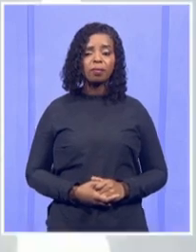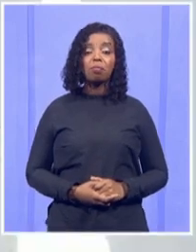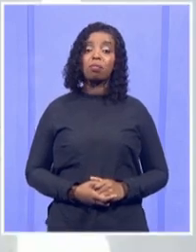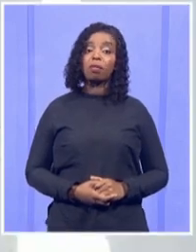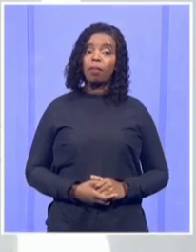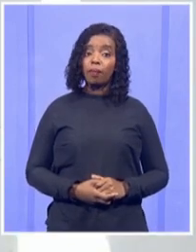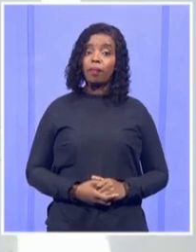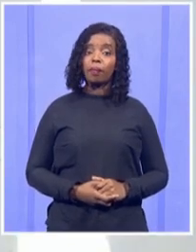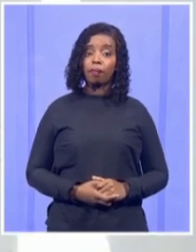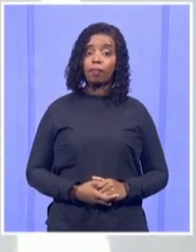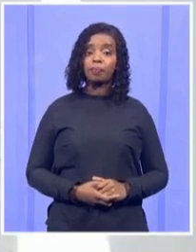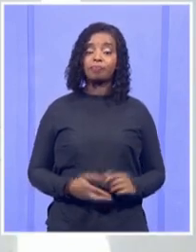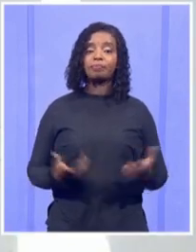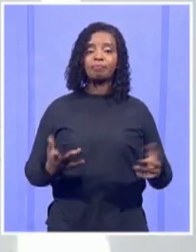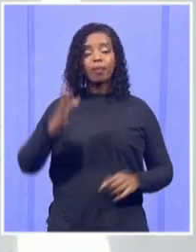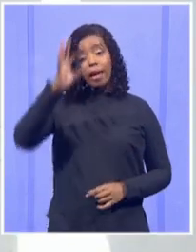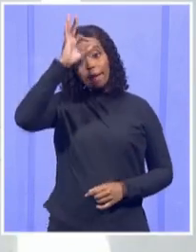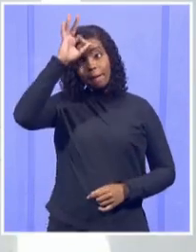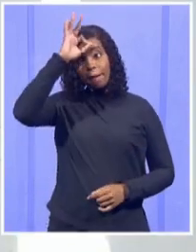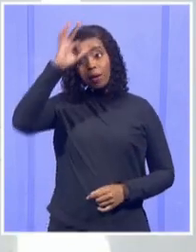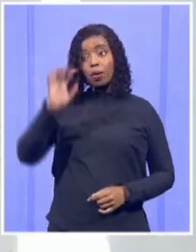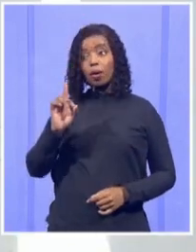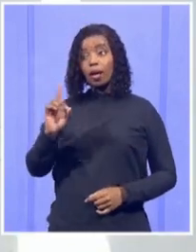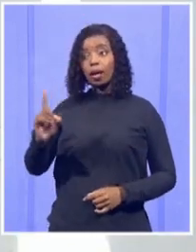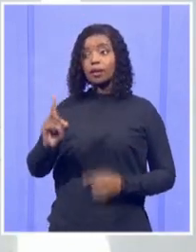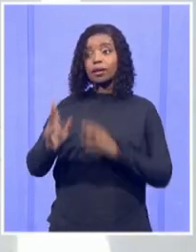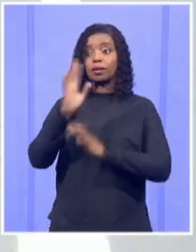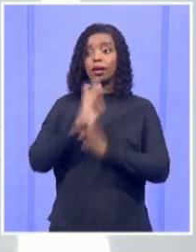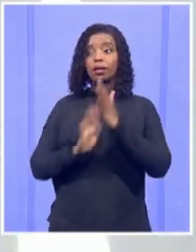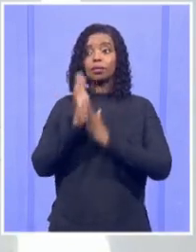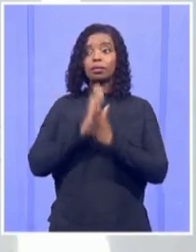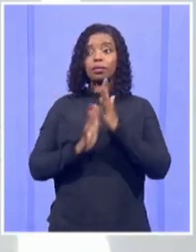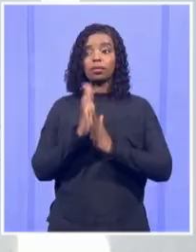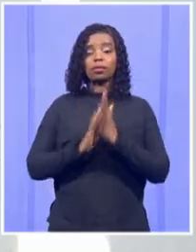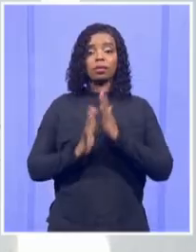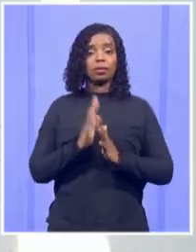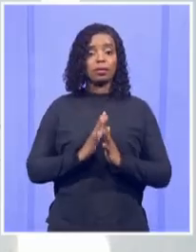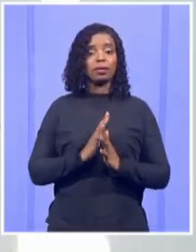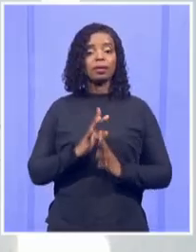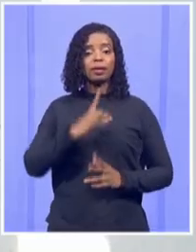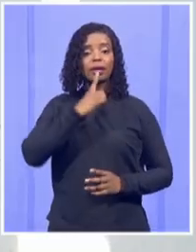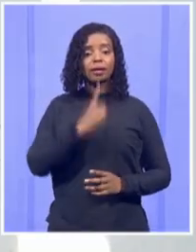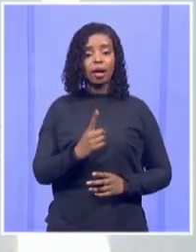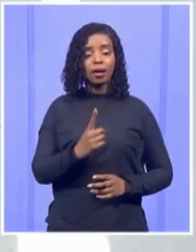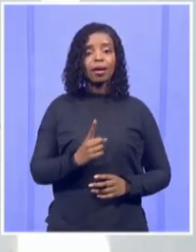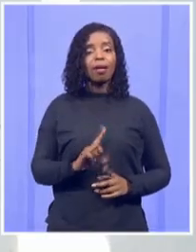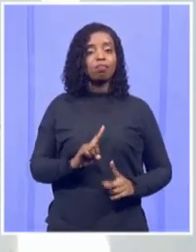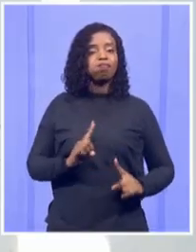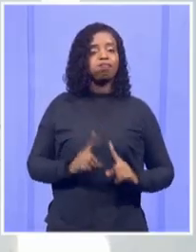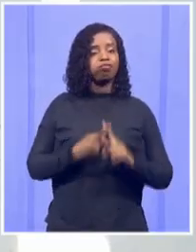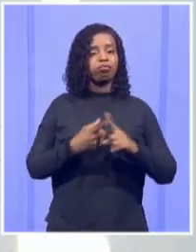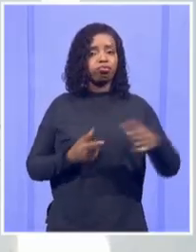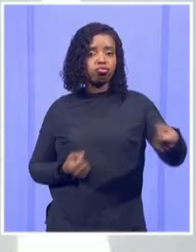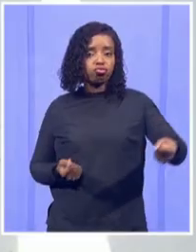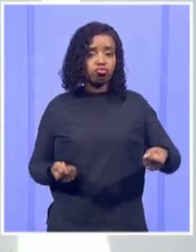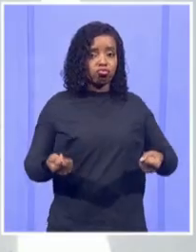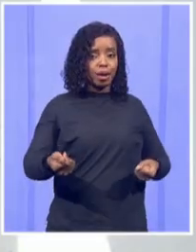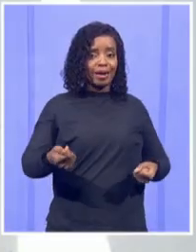So from what we got from the police, an accident between a bus and a truck happened on the N8 this morning around 6